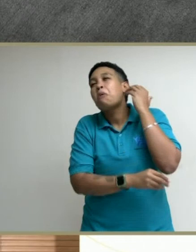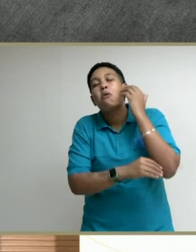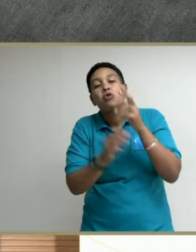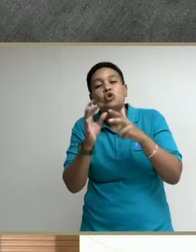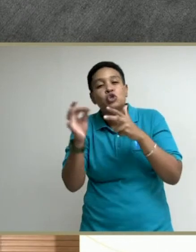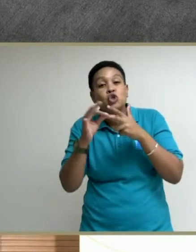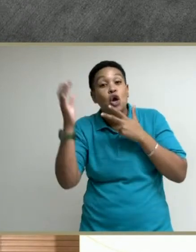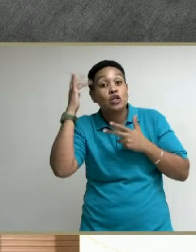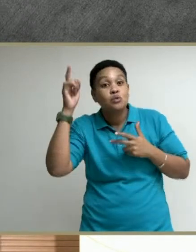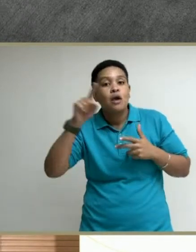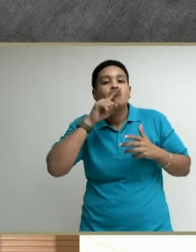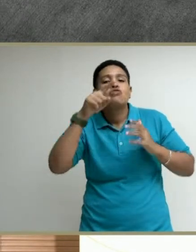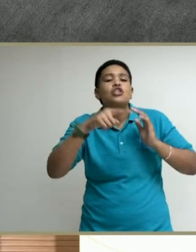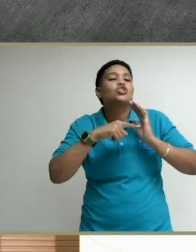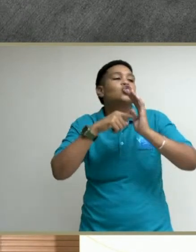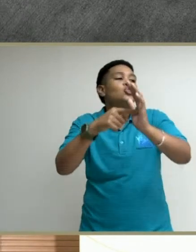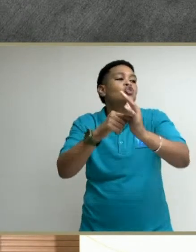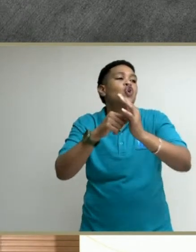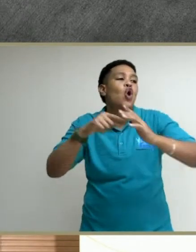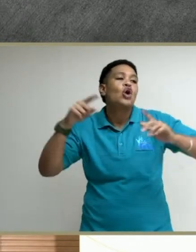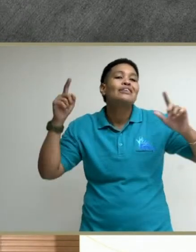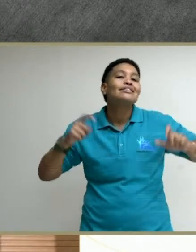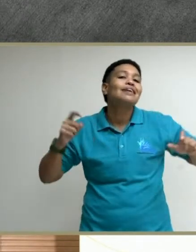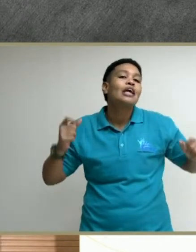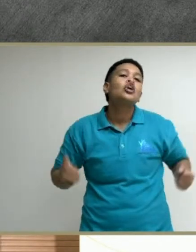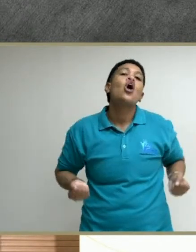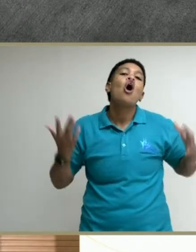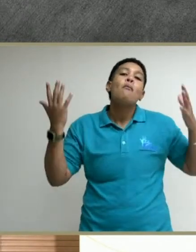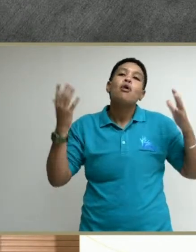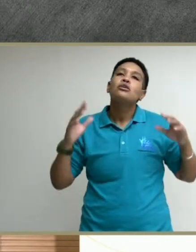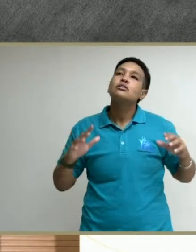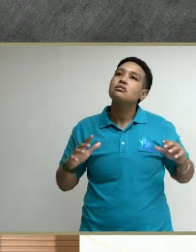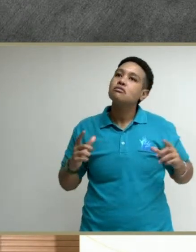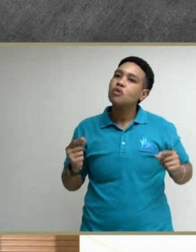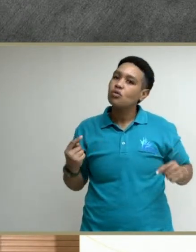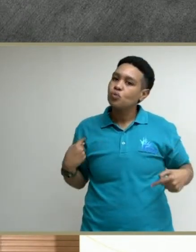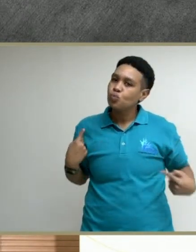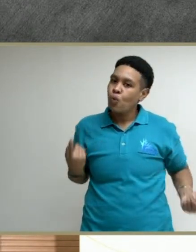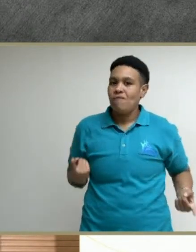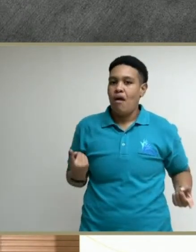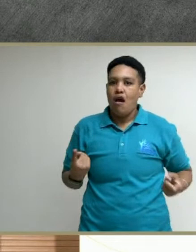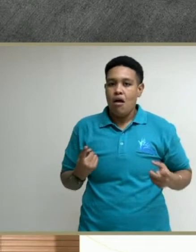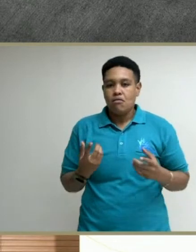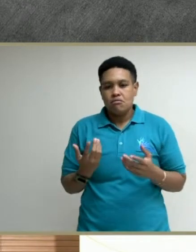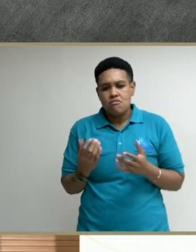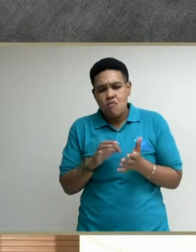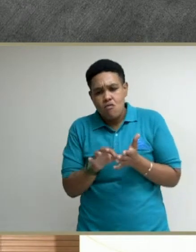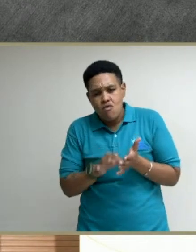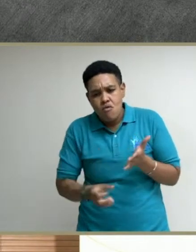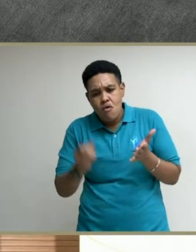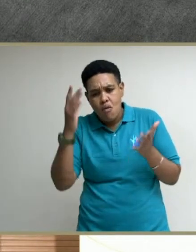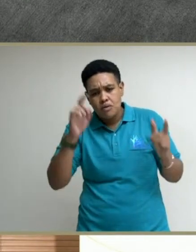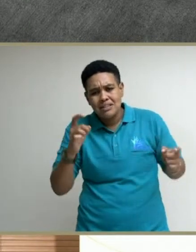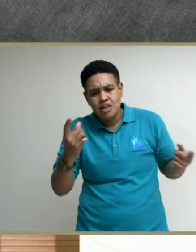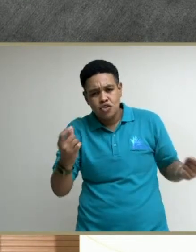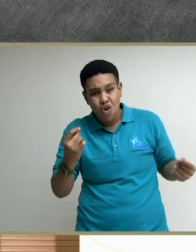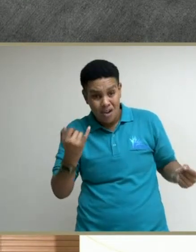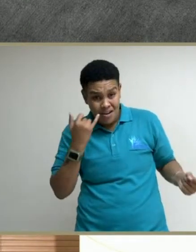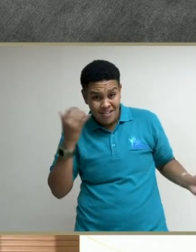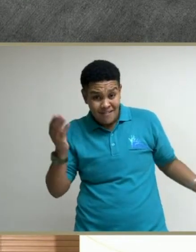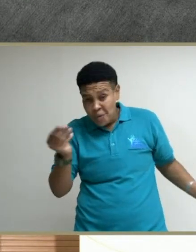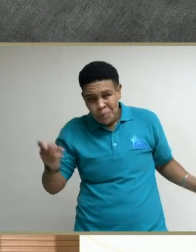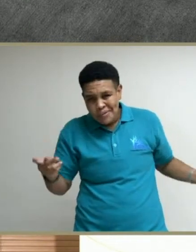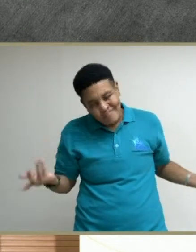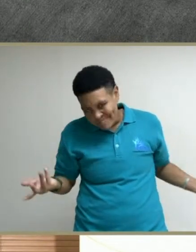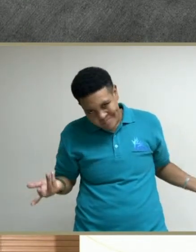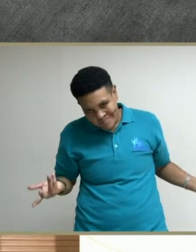really reflective of the number of tests that are done. And you will see that the reproductive number using the